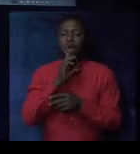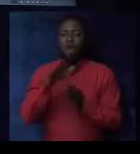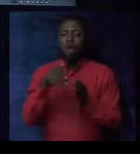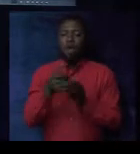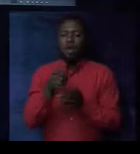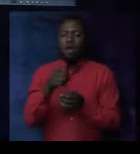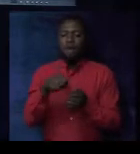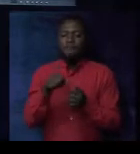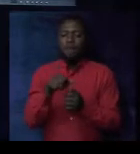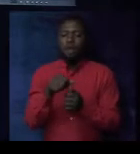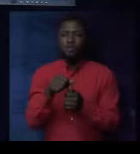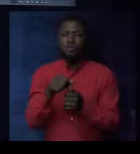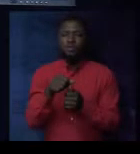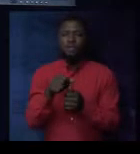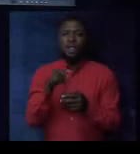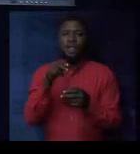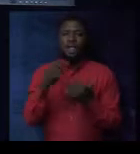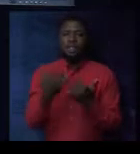all about.